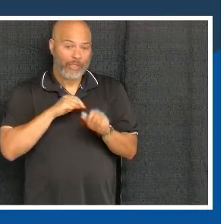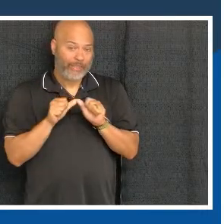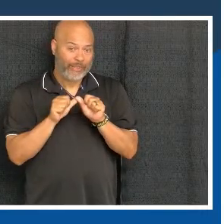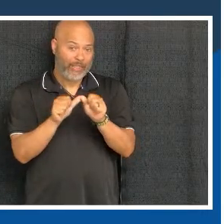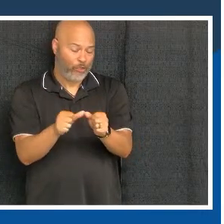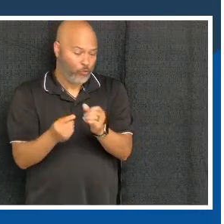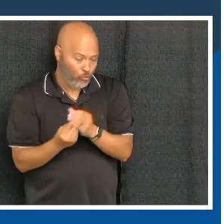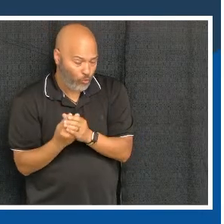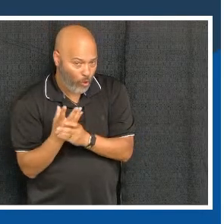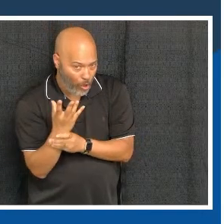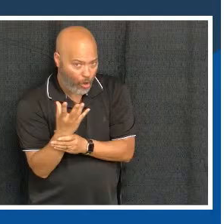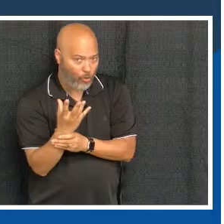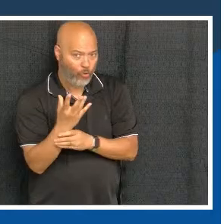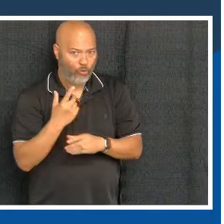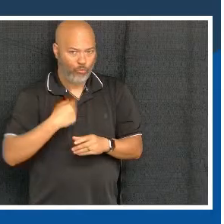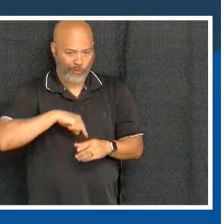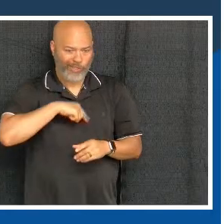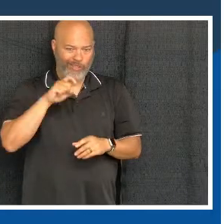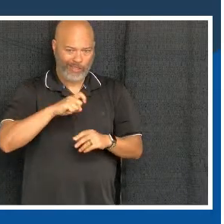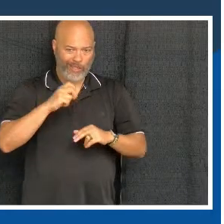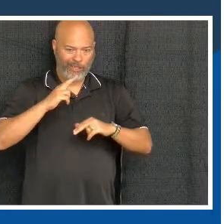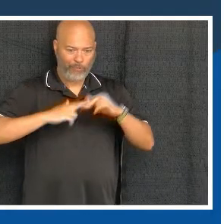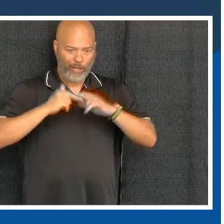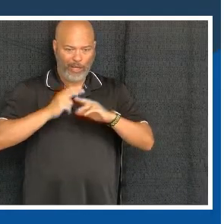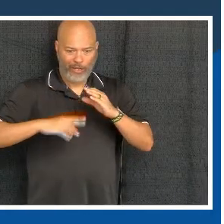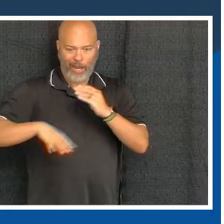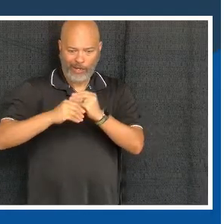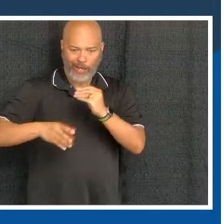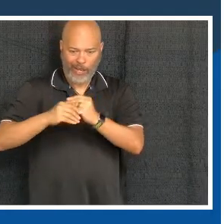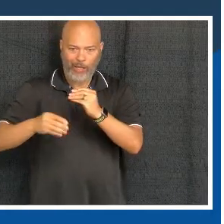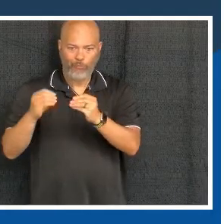grow, we're needing to build additional infrastructure.